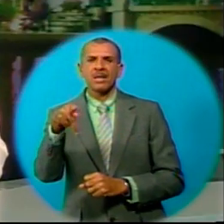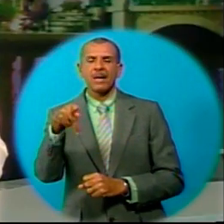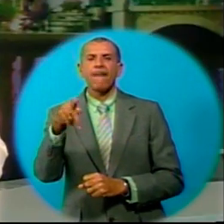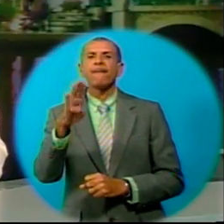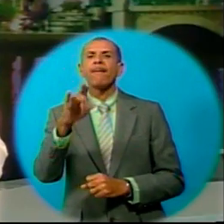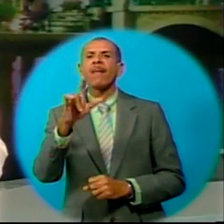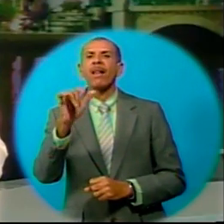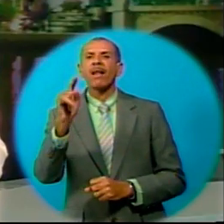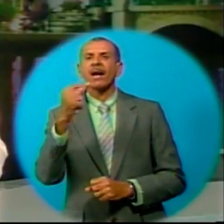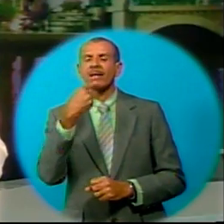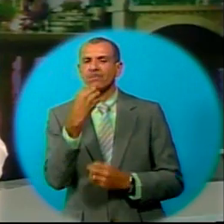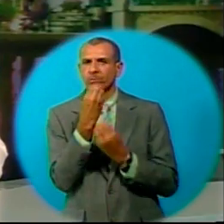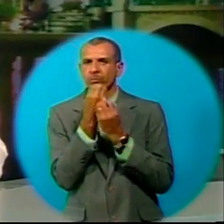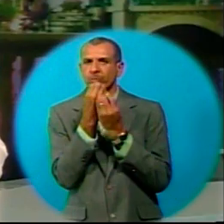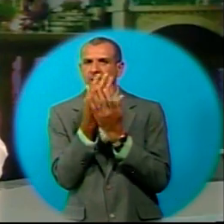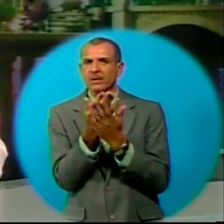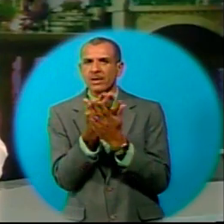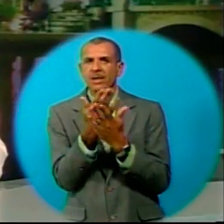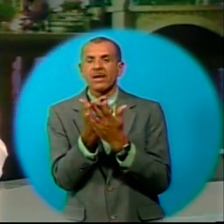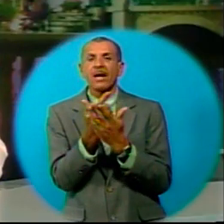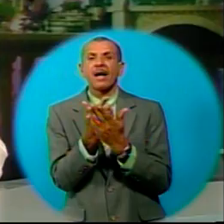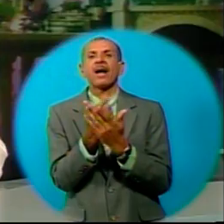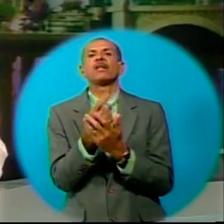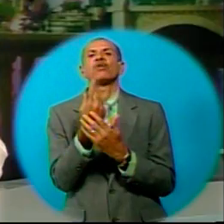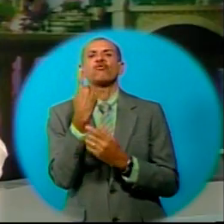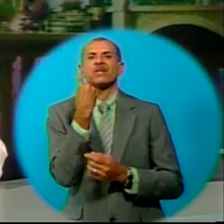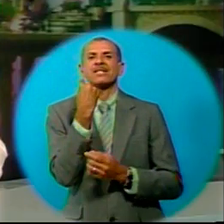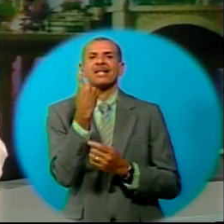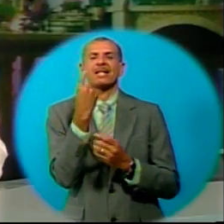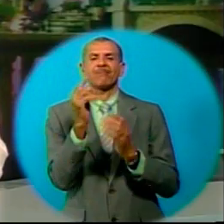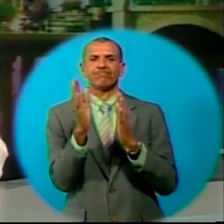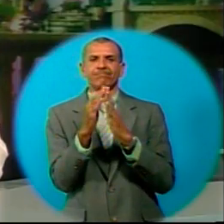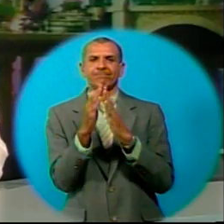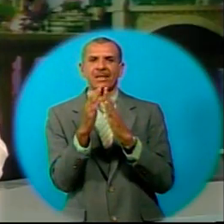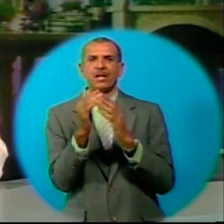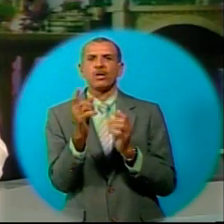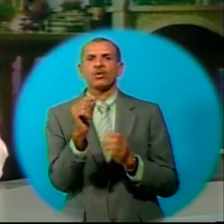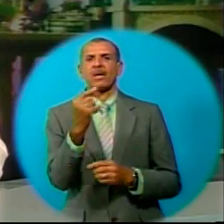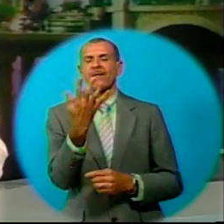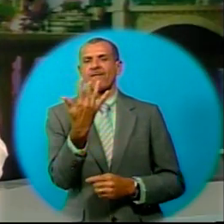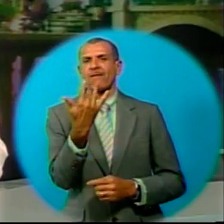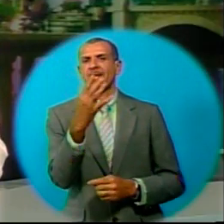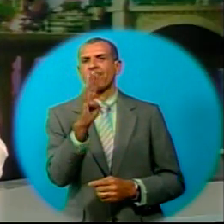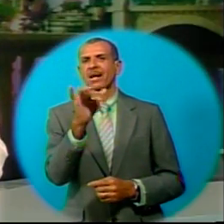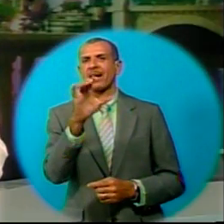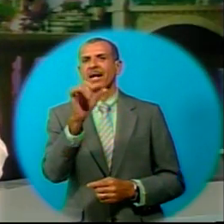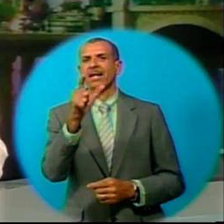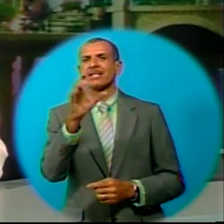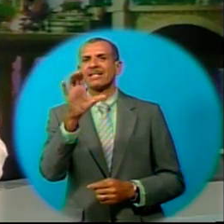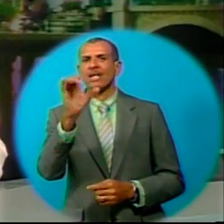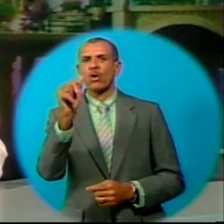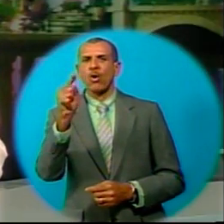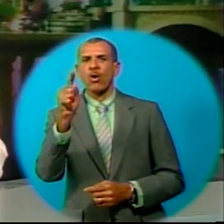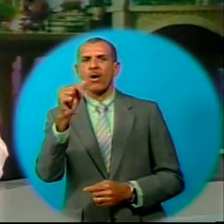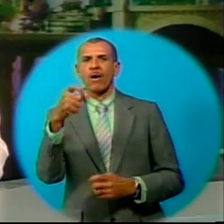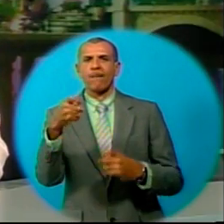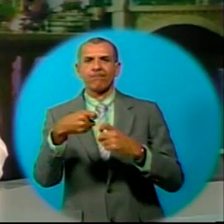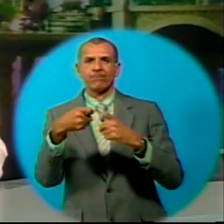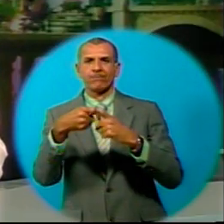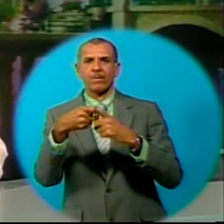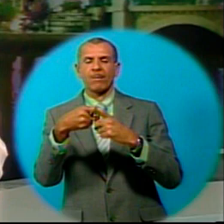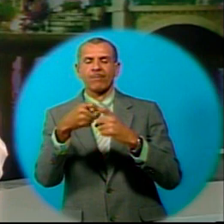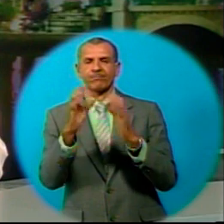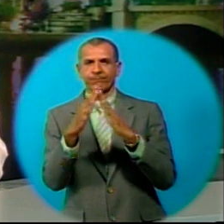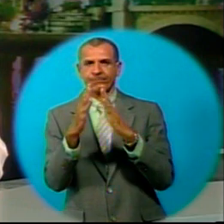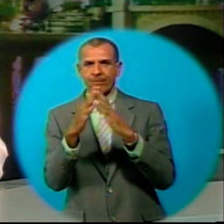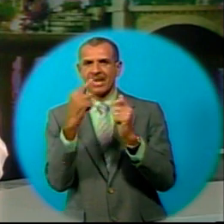provided some insight into the projects during the recently held 2015 Barclays CEO Energy Power Conference. He